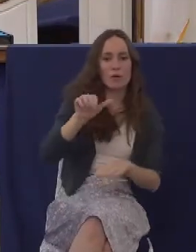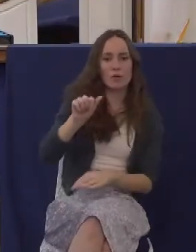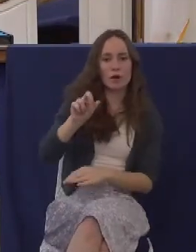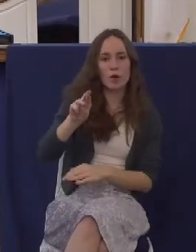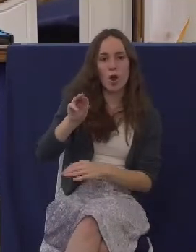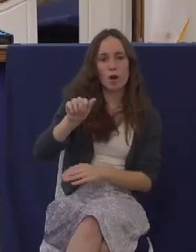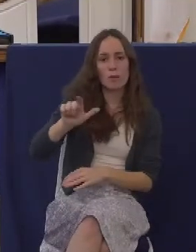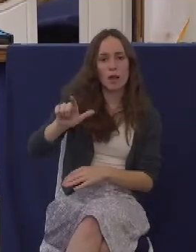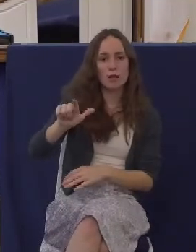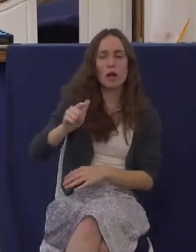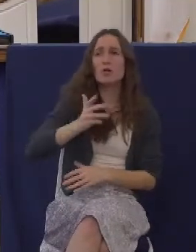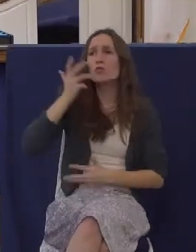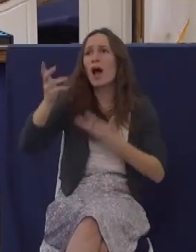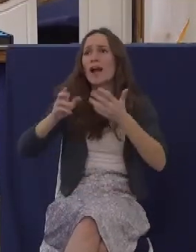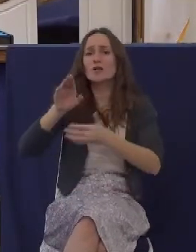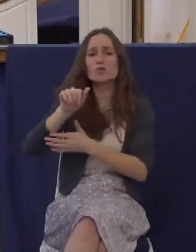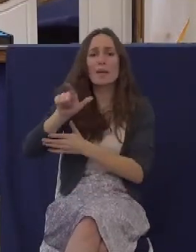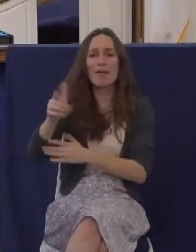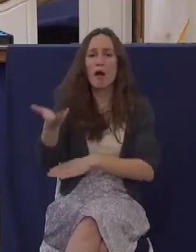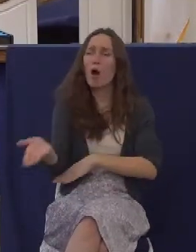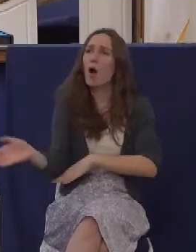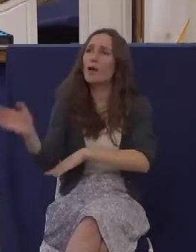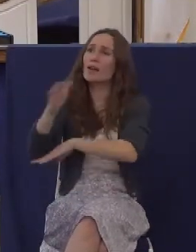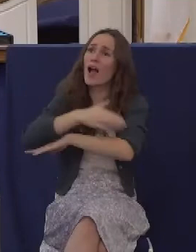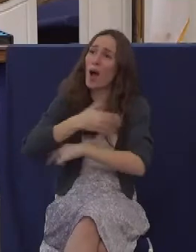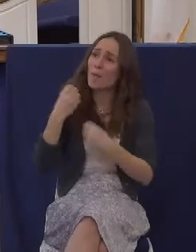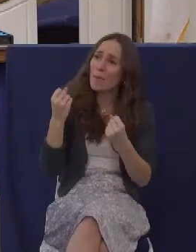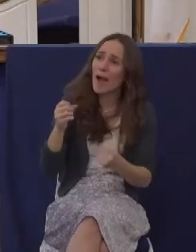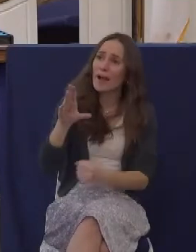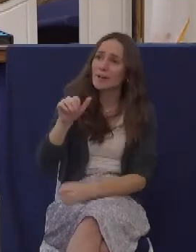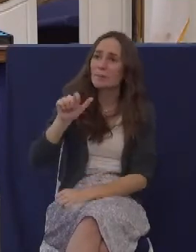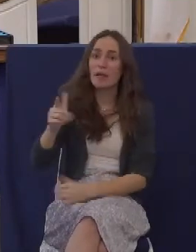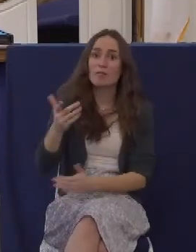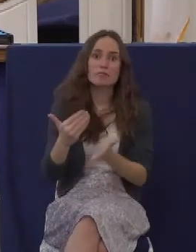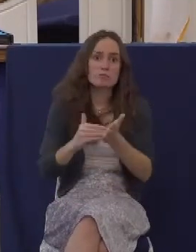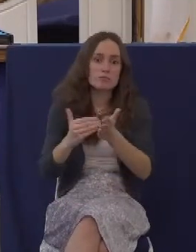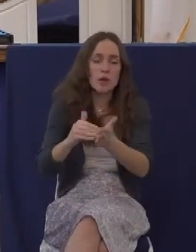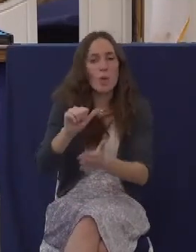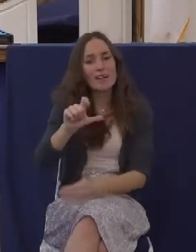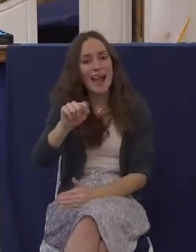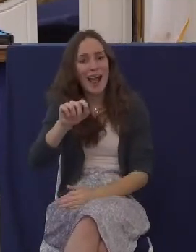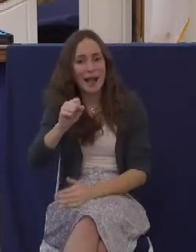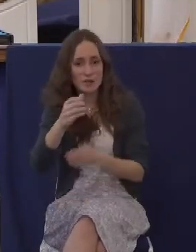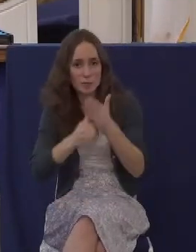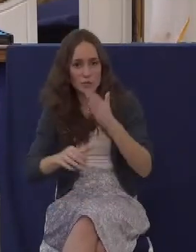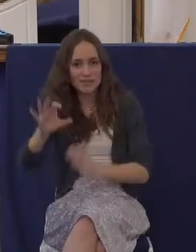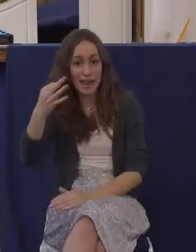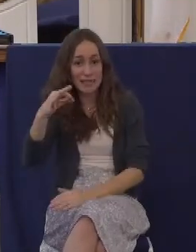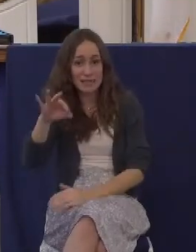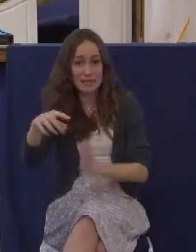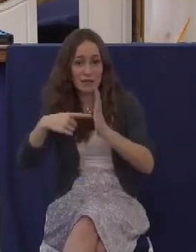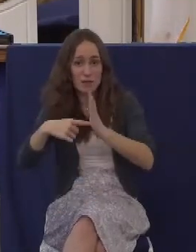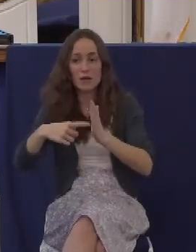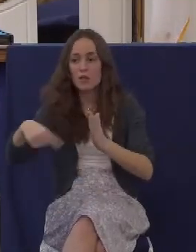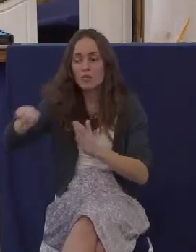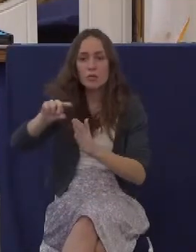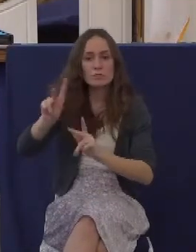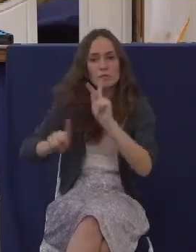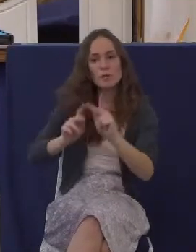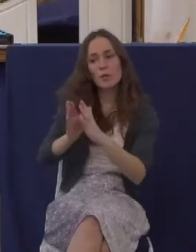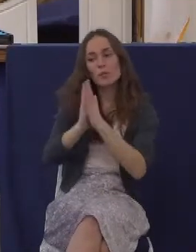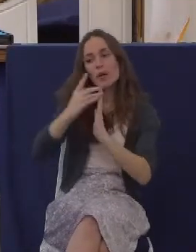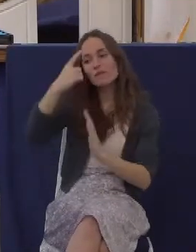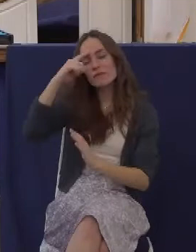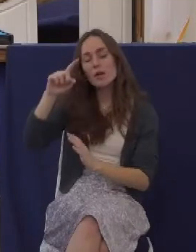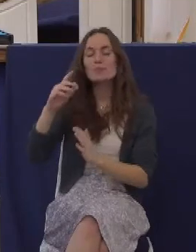long. Oh, mighty Baal, oh, mighty Baal. Or in Acts 19, the people who prayed to the goddess